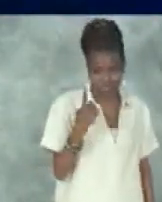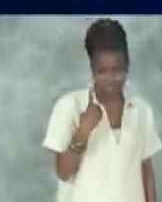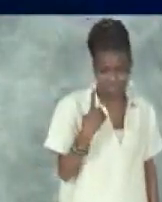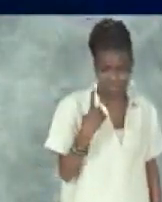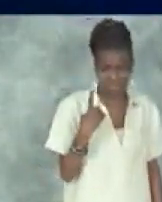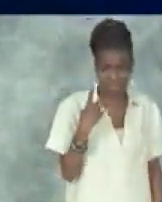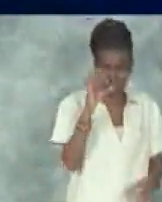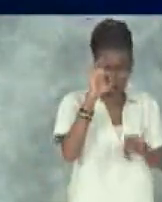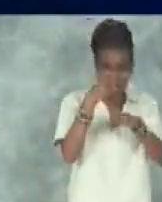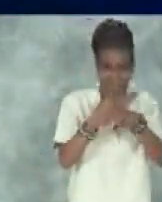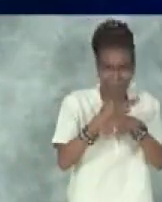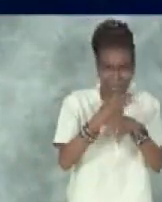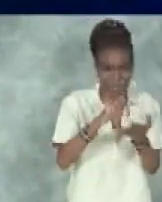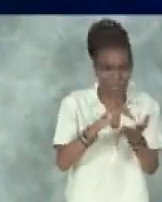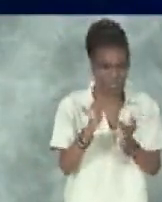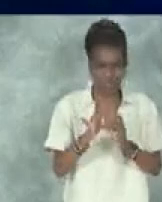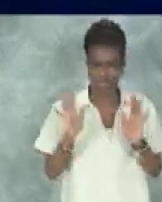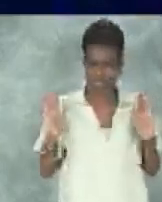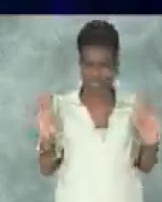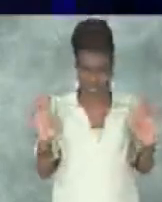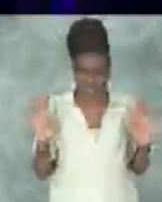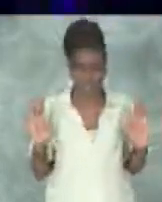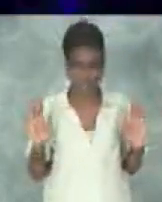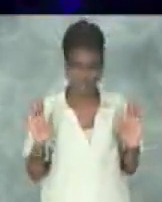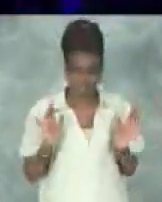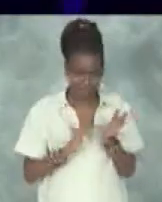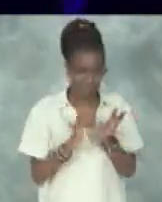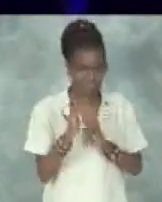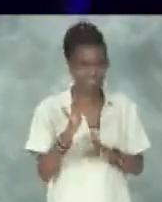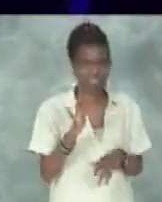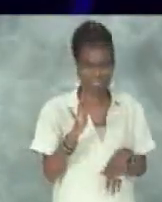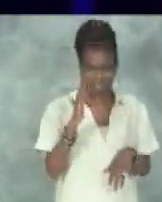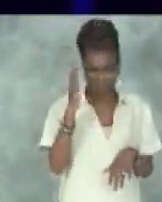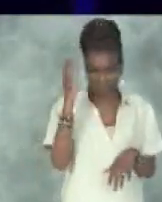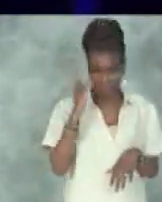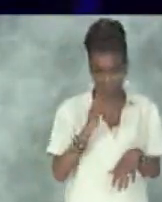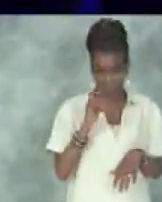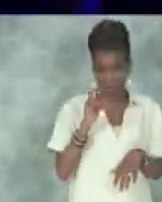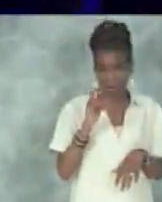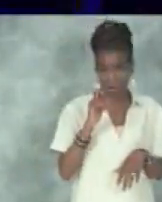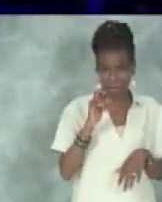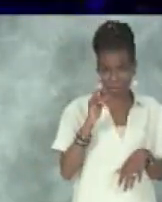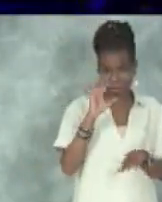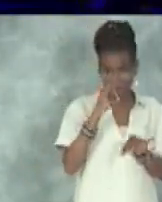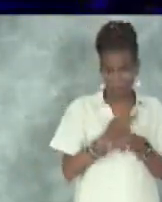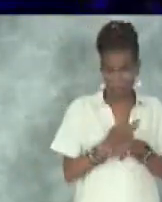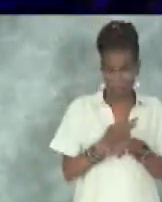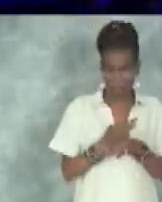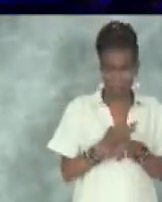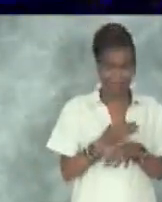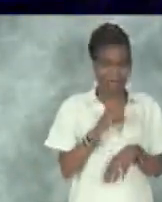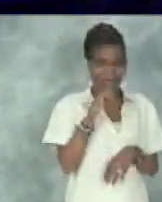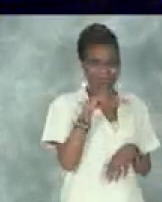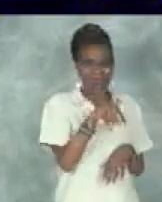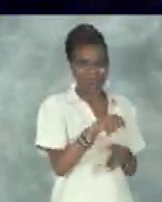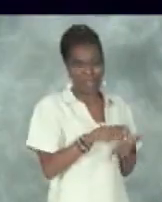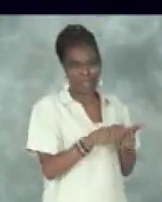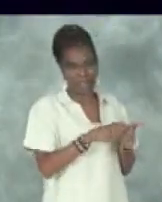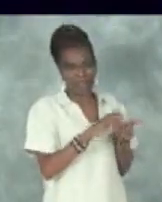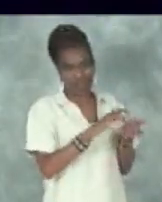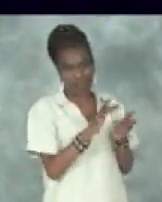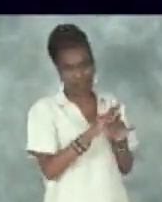faith is in Jesus. My faith is in Jesus. Why? Because I wasn't there when they wrote the Bible. I wasn't there over